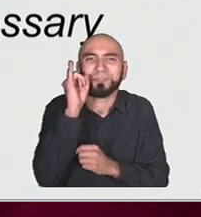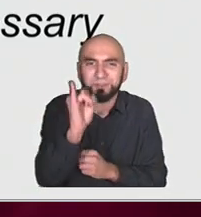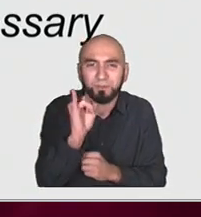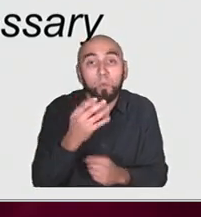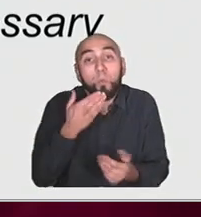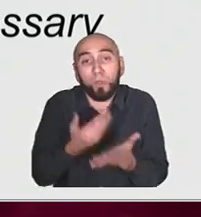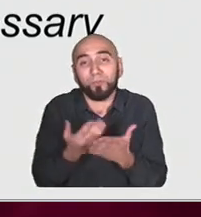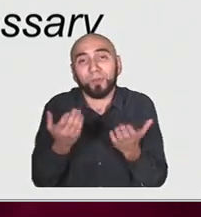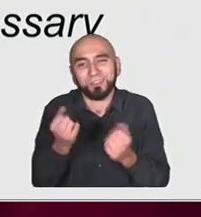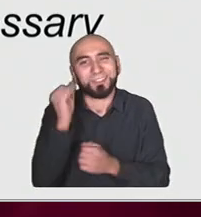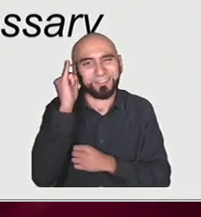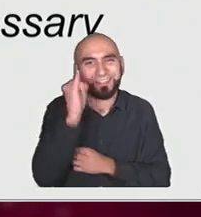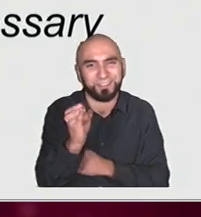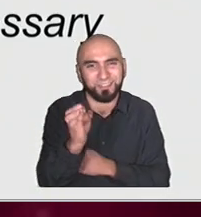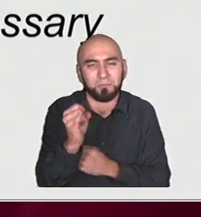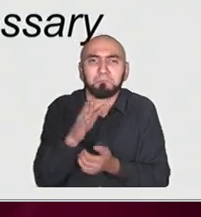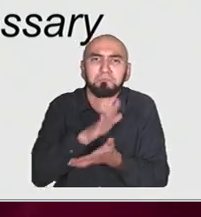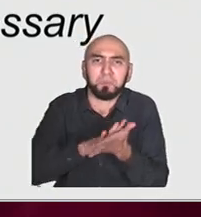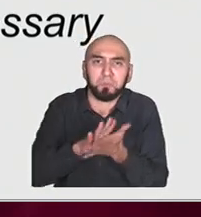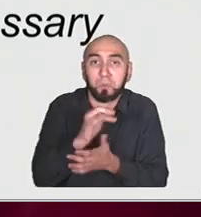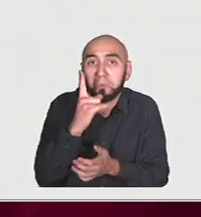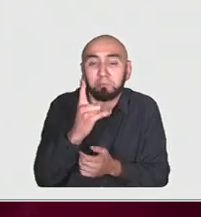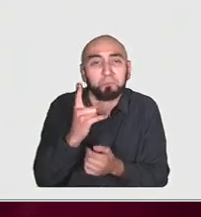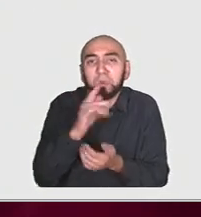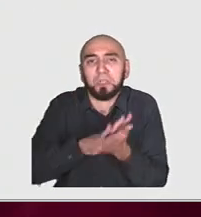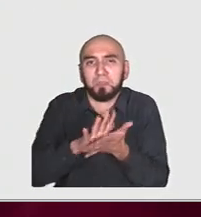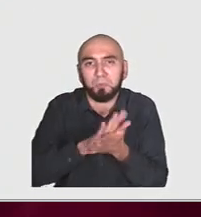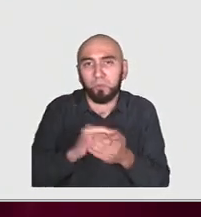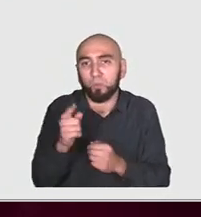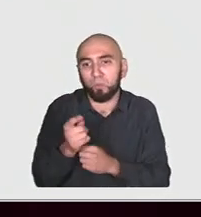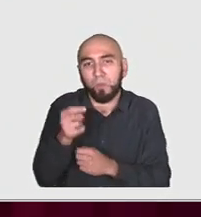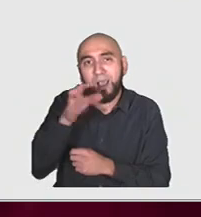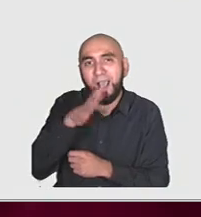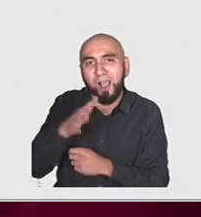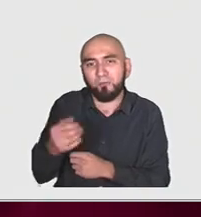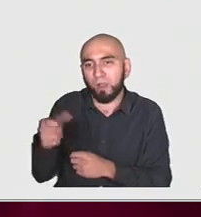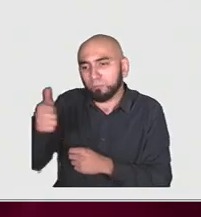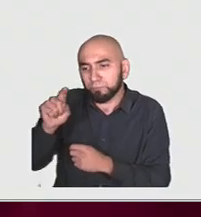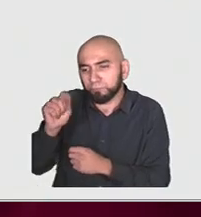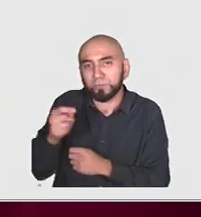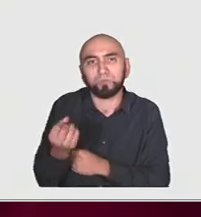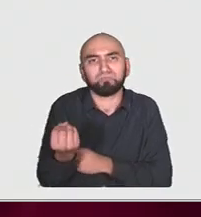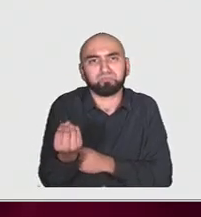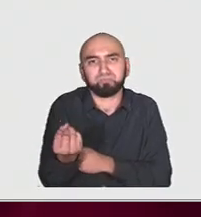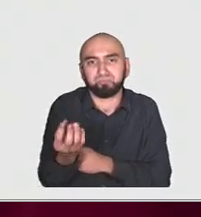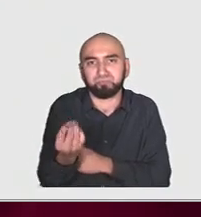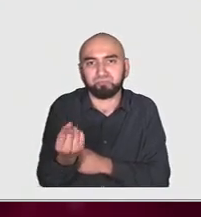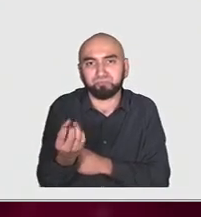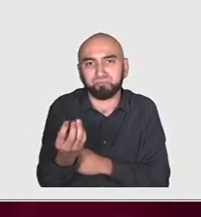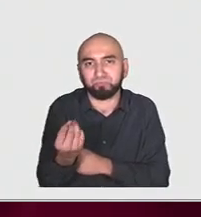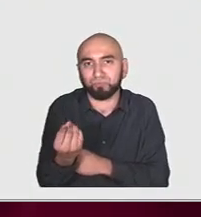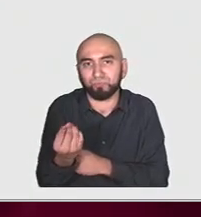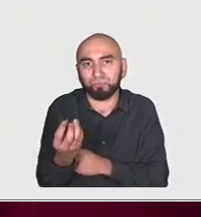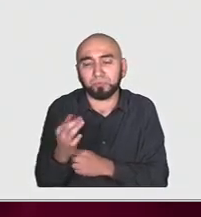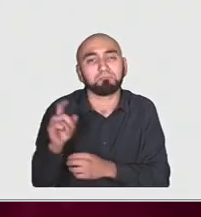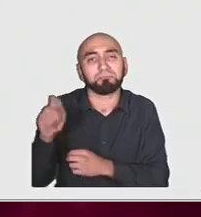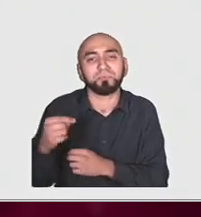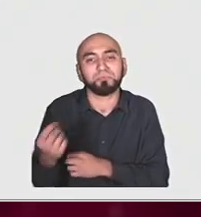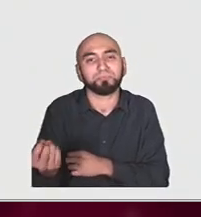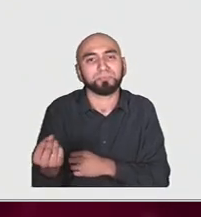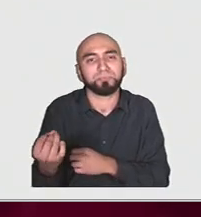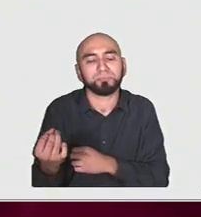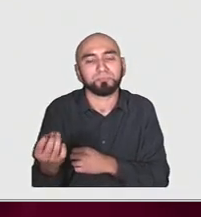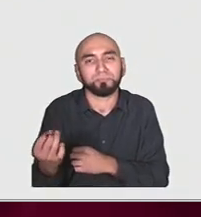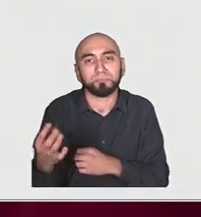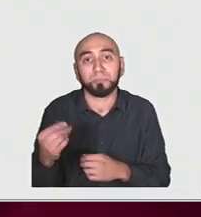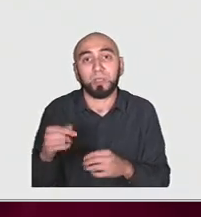tea kettle. A tea kettle, you set it, you forget it, it shouts to you when it's ready. It's not entirely calm, but you can